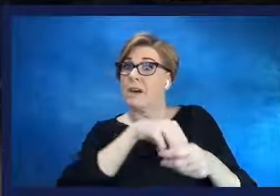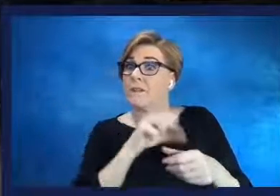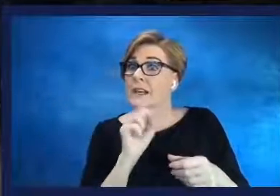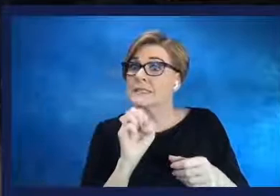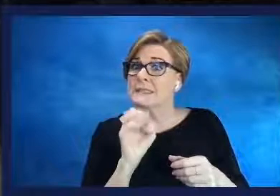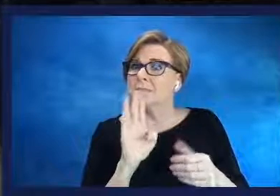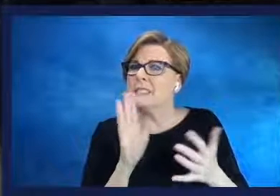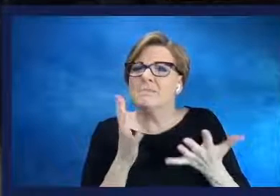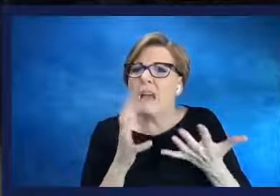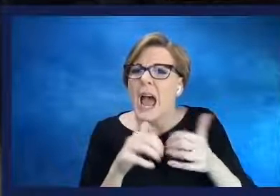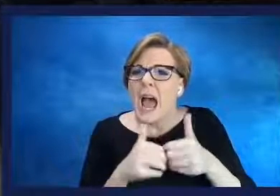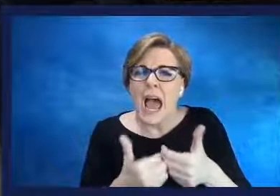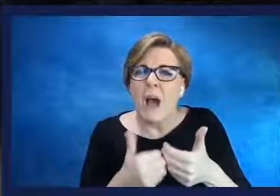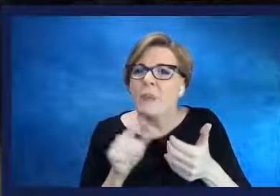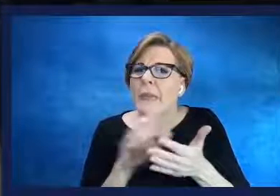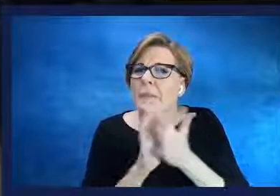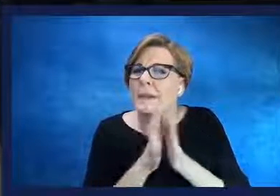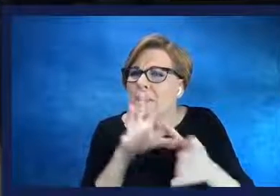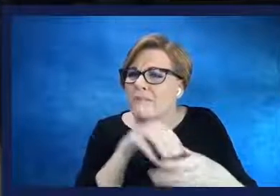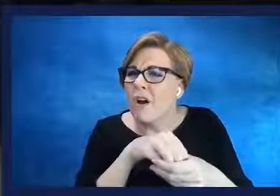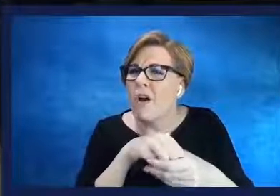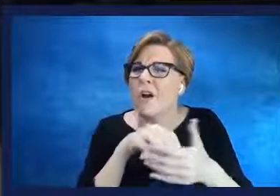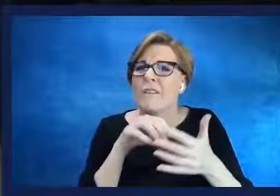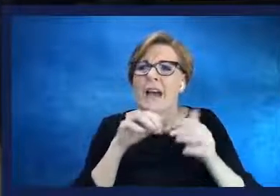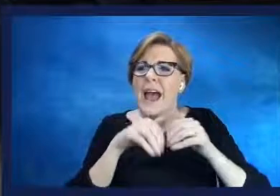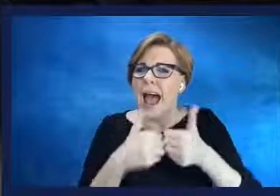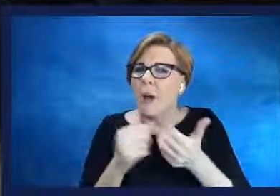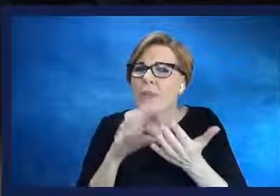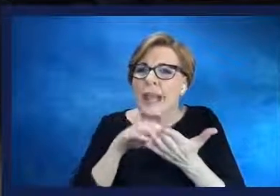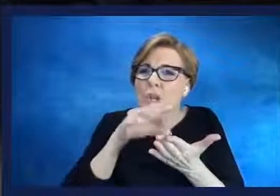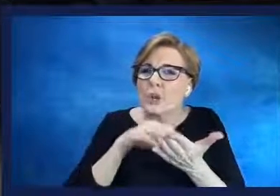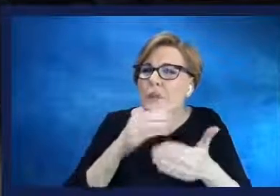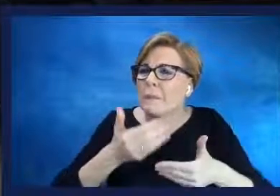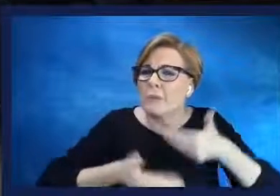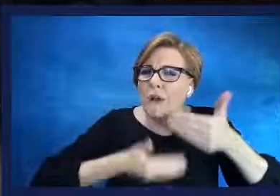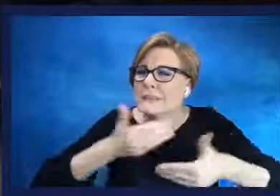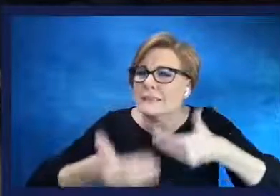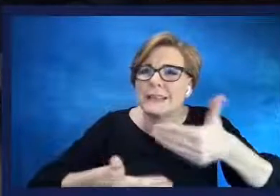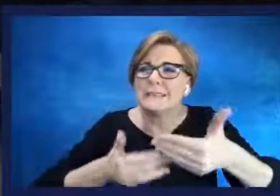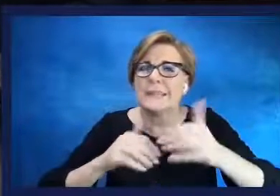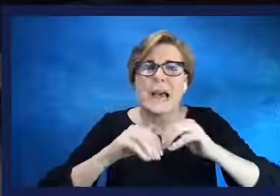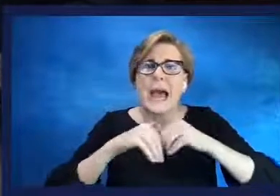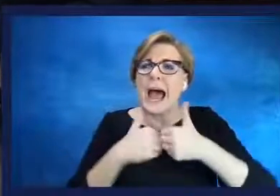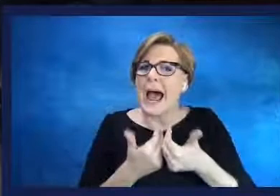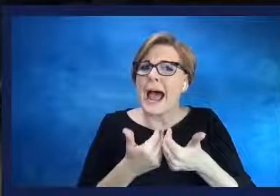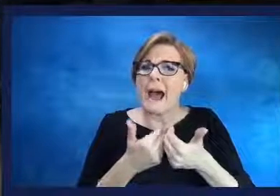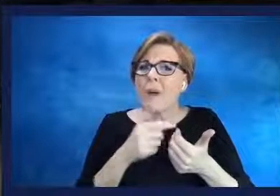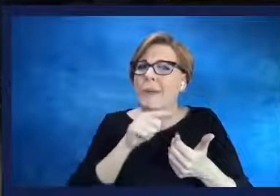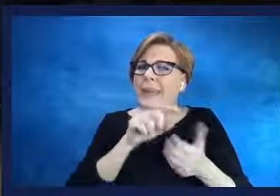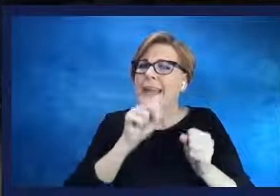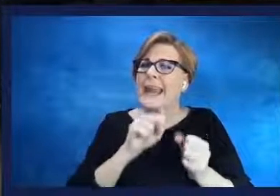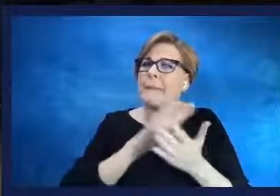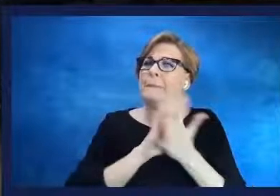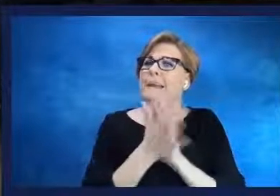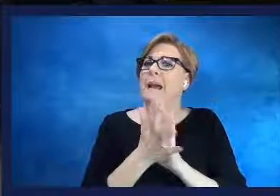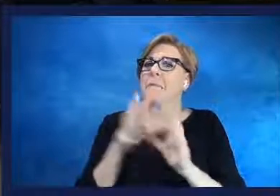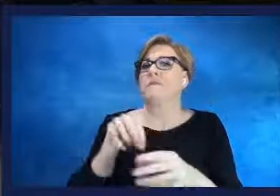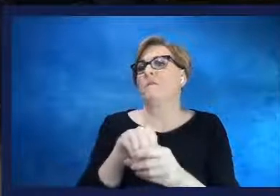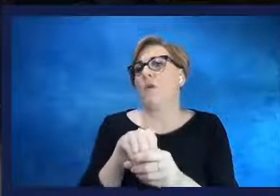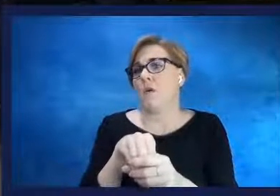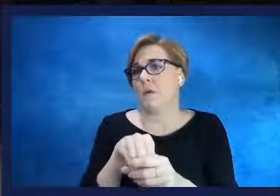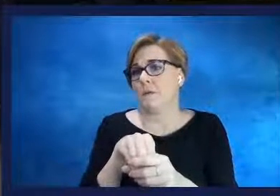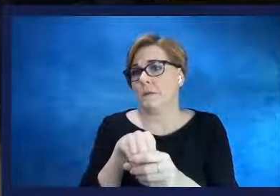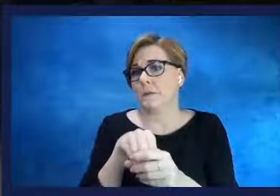have a training program to help them understand the process and then be able to work with people with disabilities in an effective